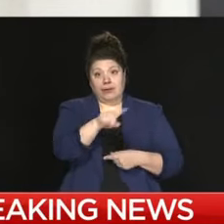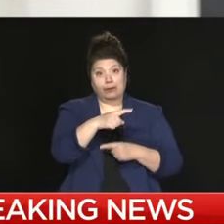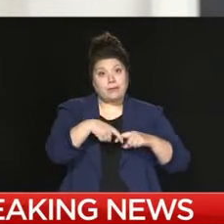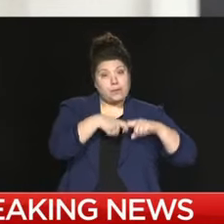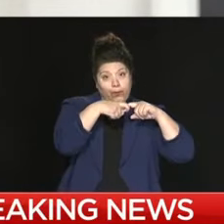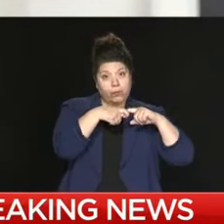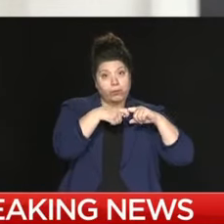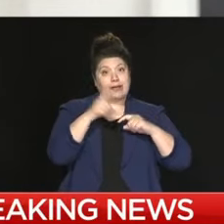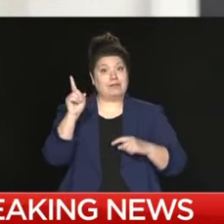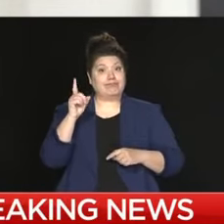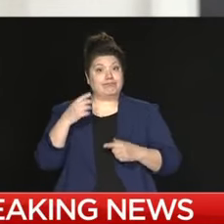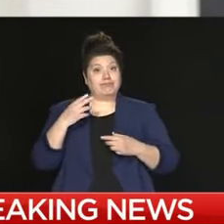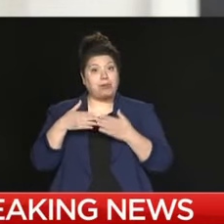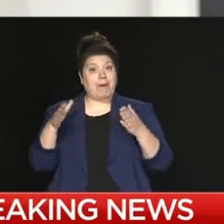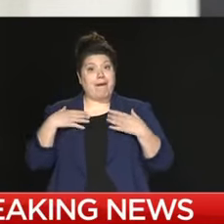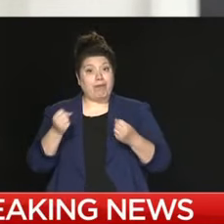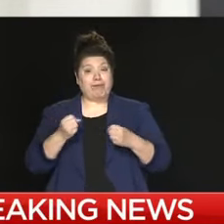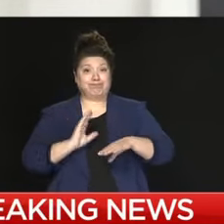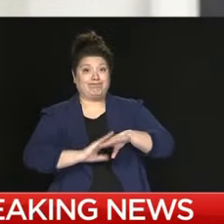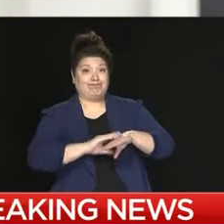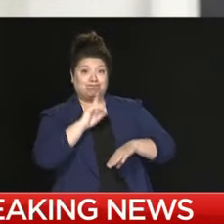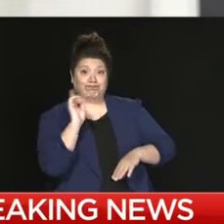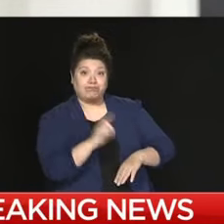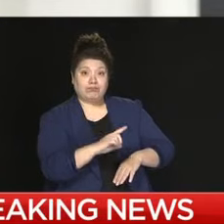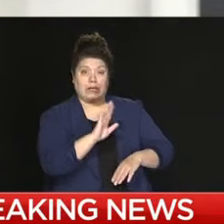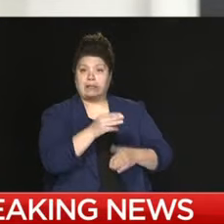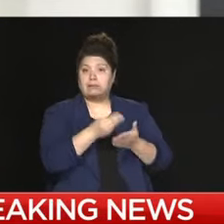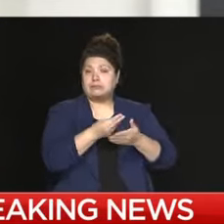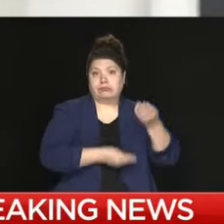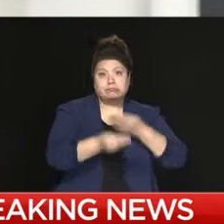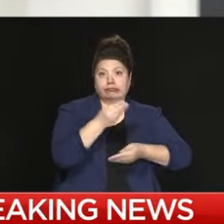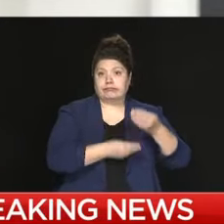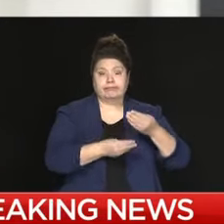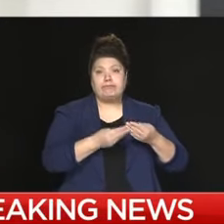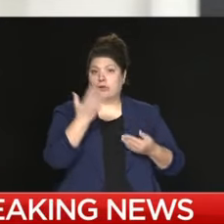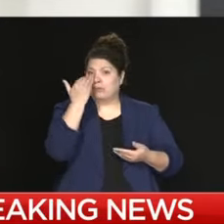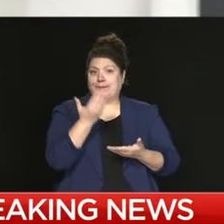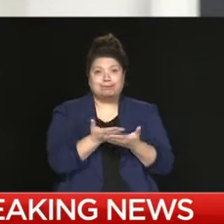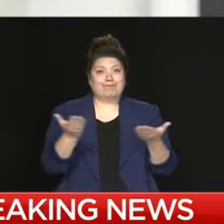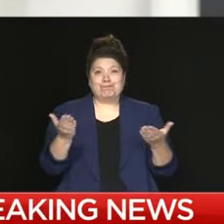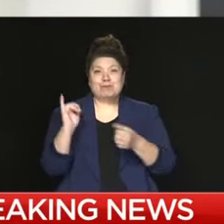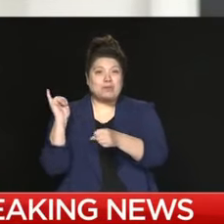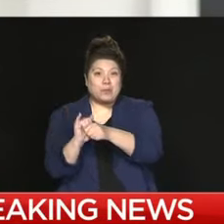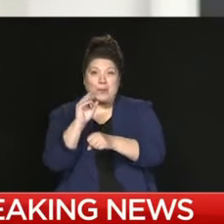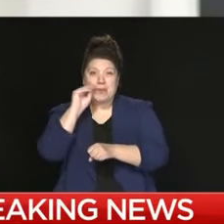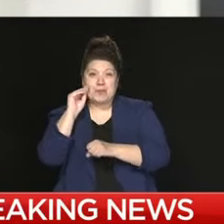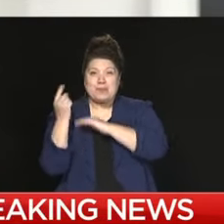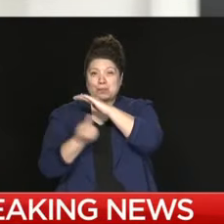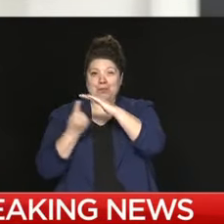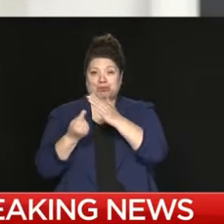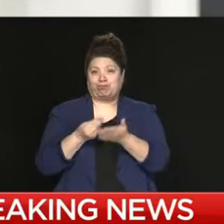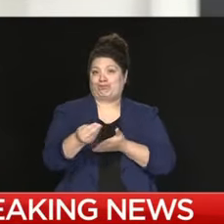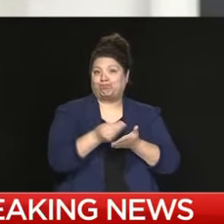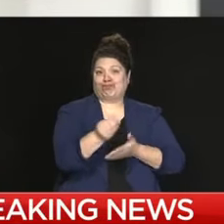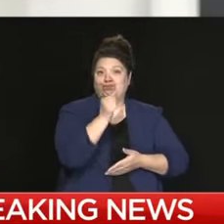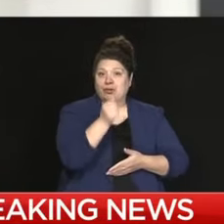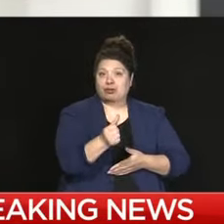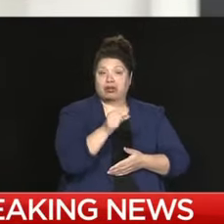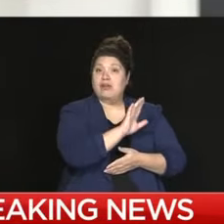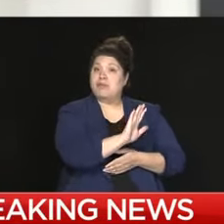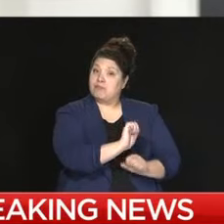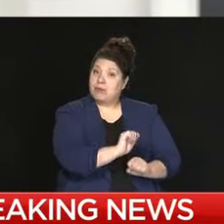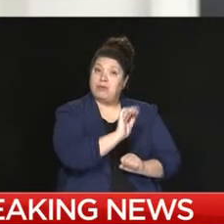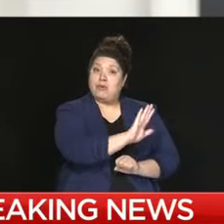public health recommendations, if you don't have a lot of money coming in because people aren't spending as much these days, you may be worried about losing your